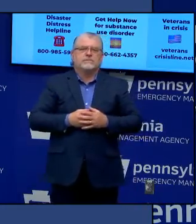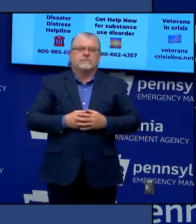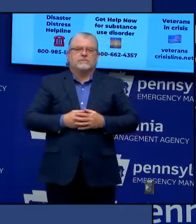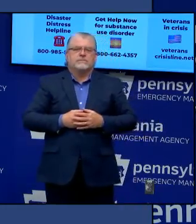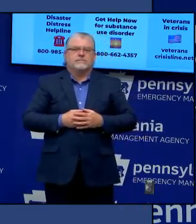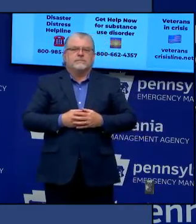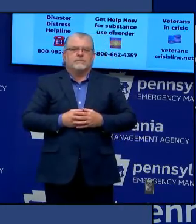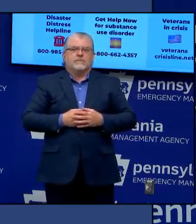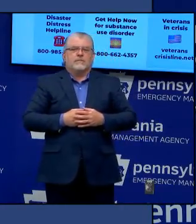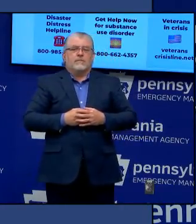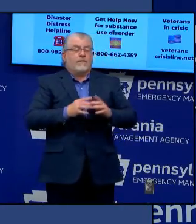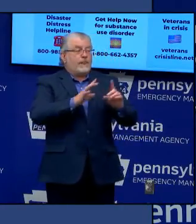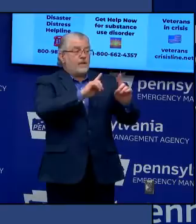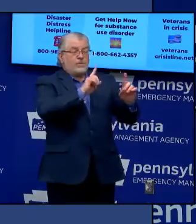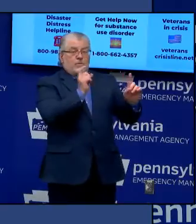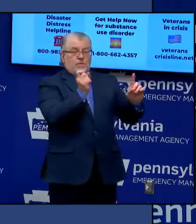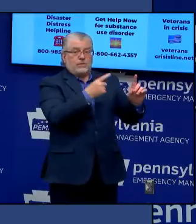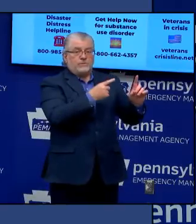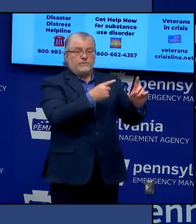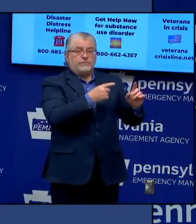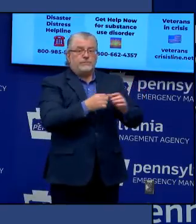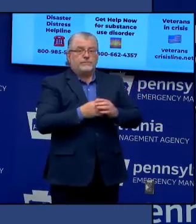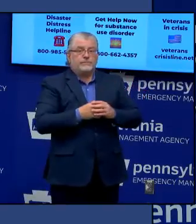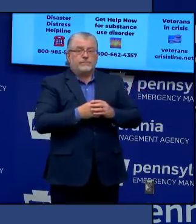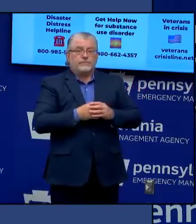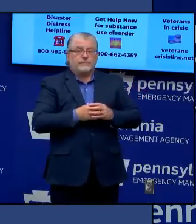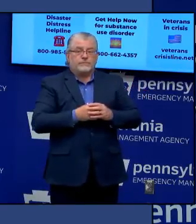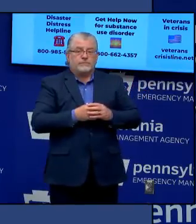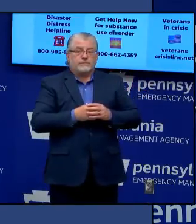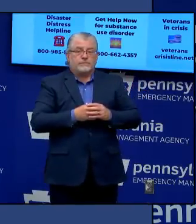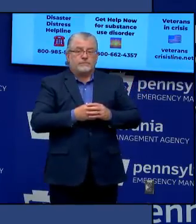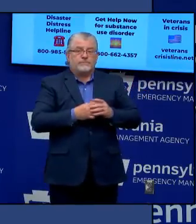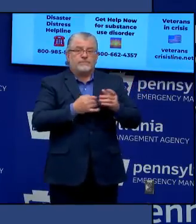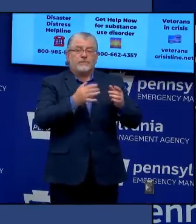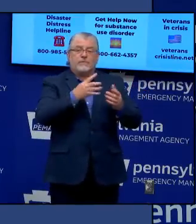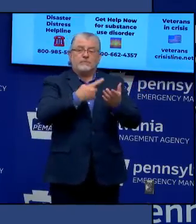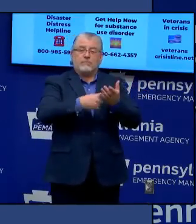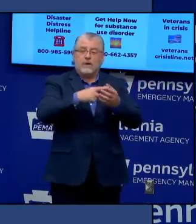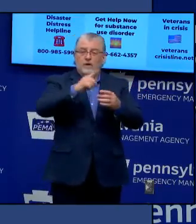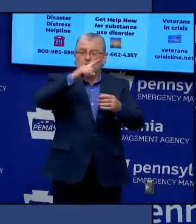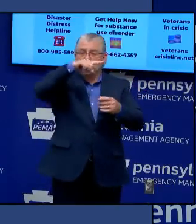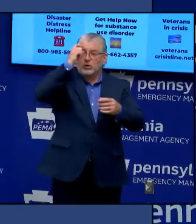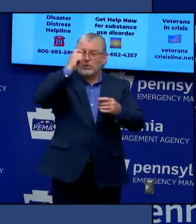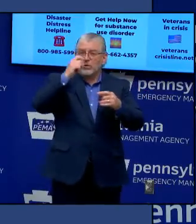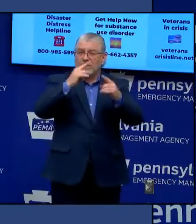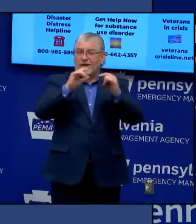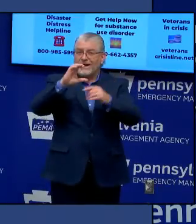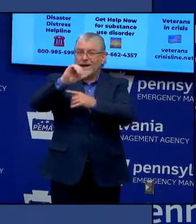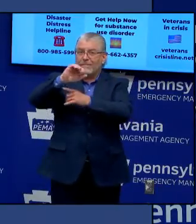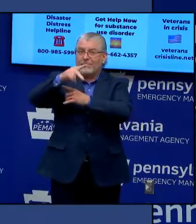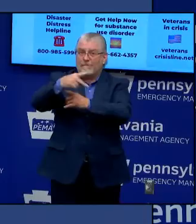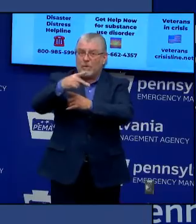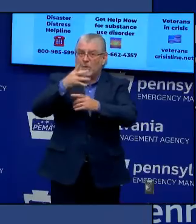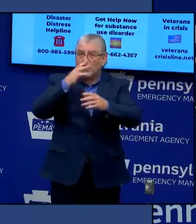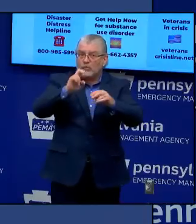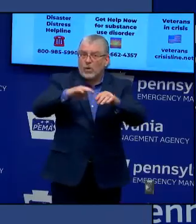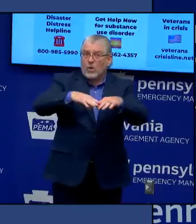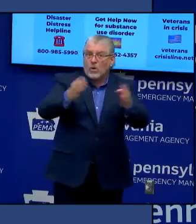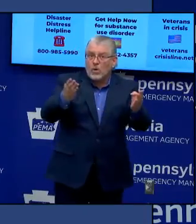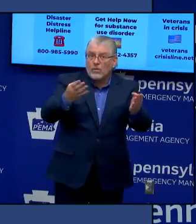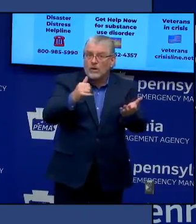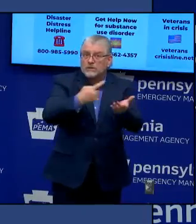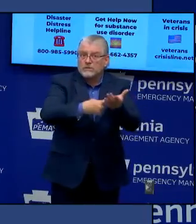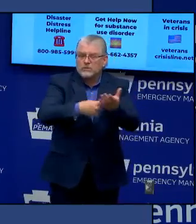how summer camps can reopen? Again, we have not made that determination, but that's under discussion with the governor's office. And we have one